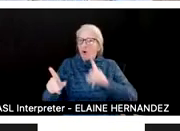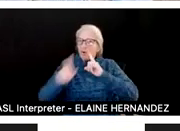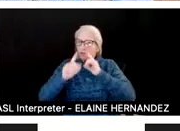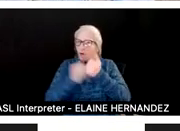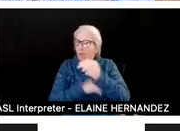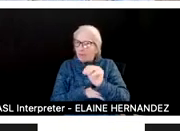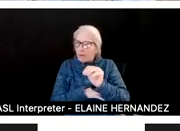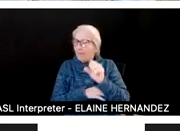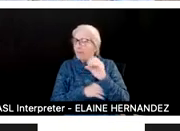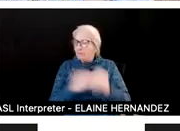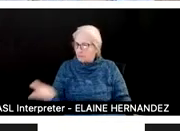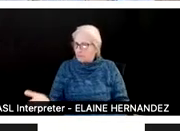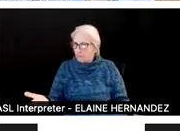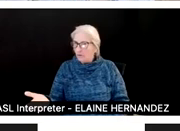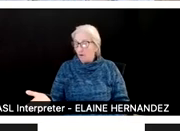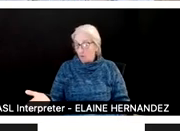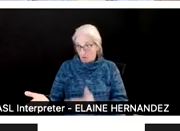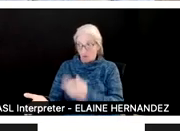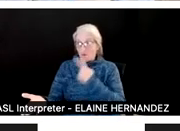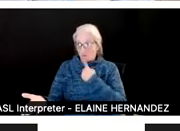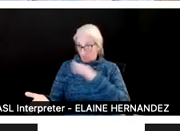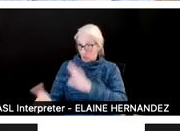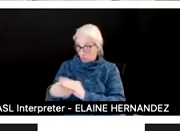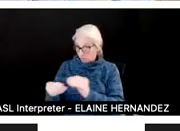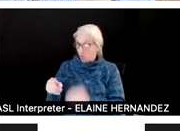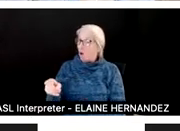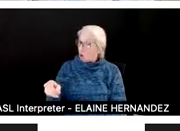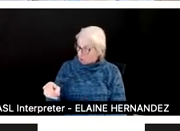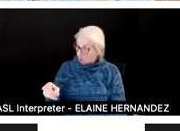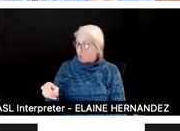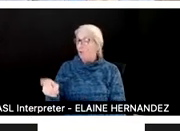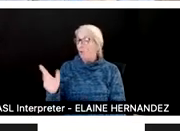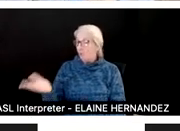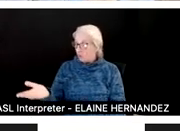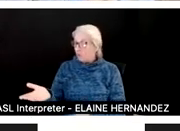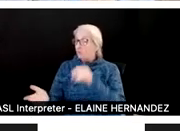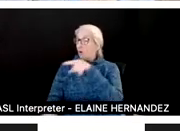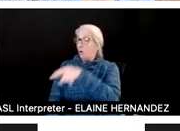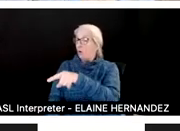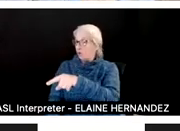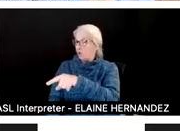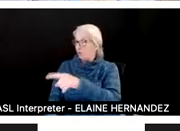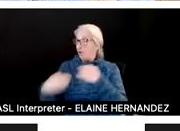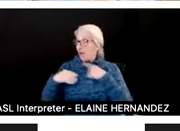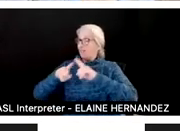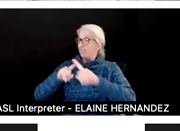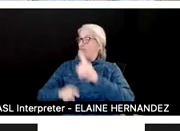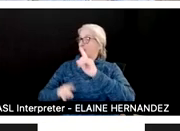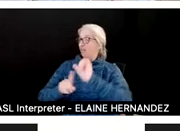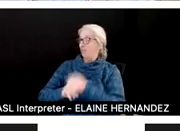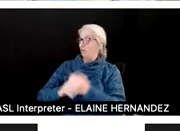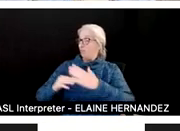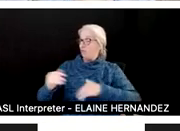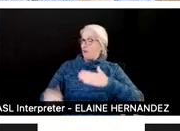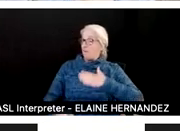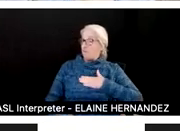person's thinking when they tell it to you, because of sometime later there's the need to get a written statement.